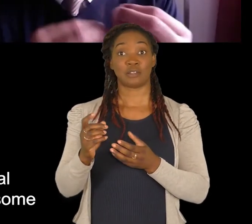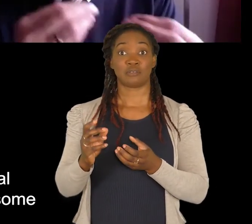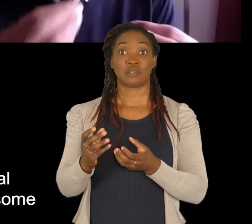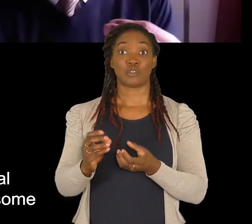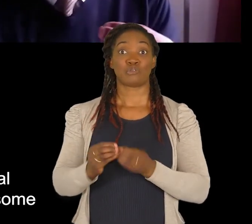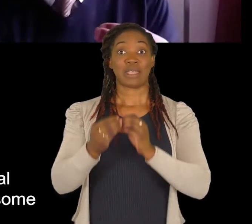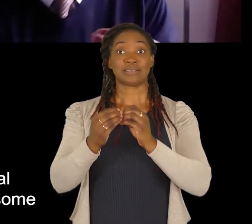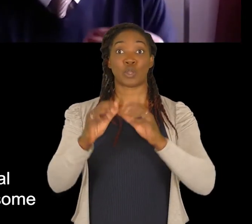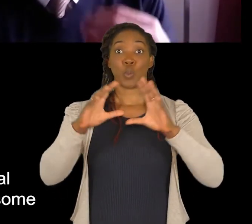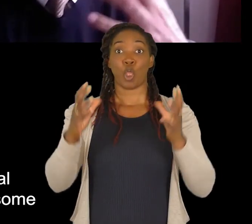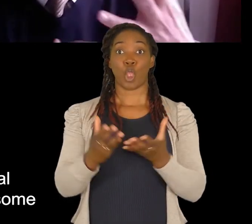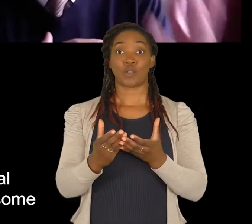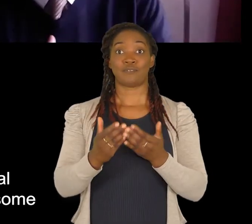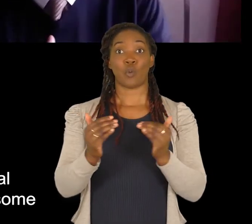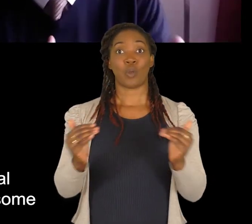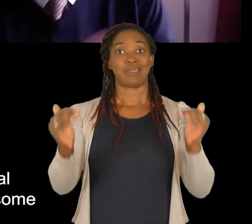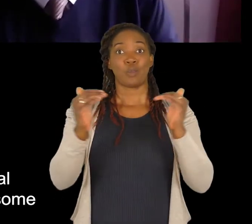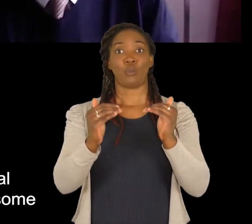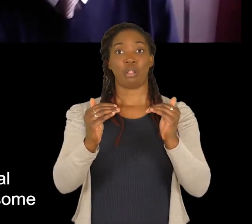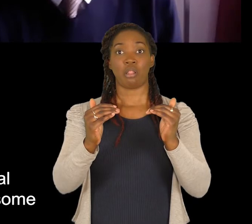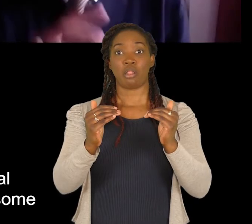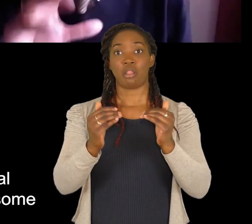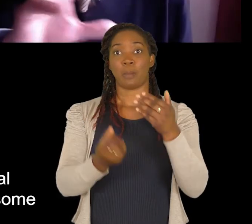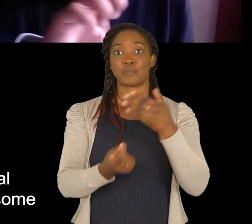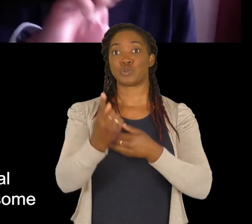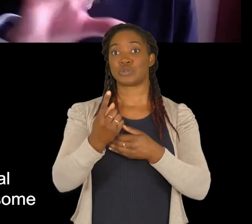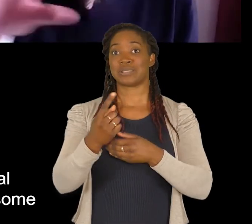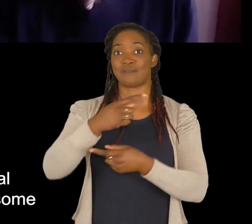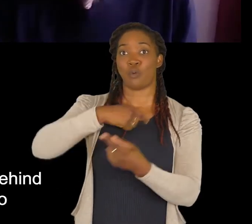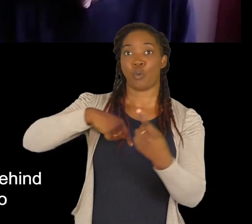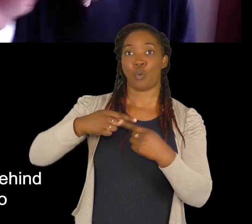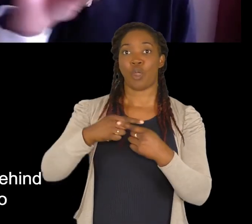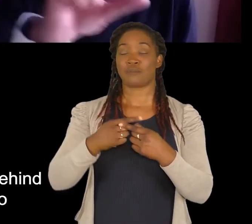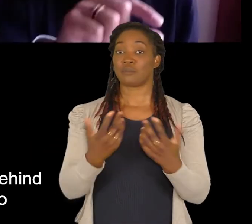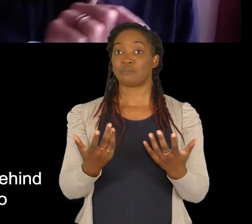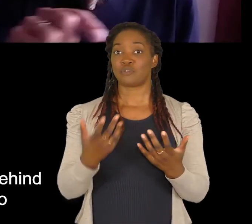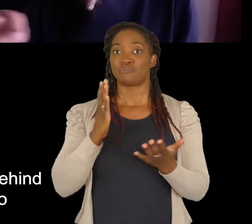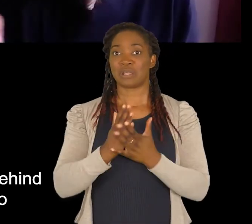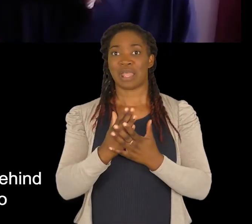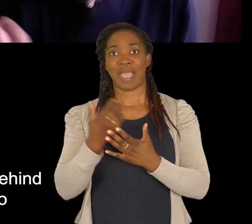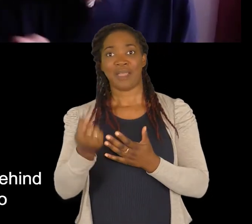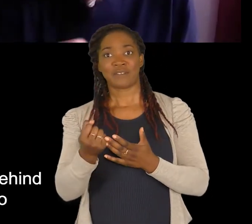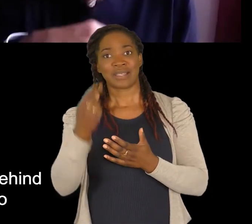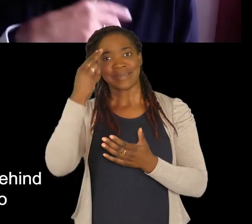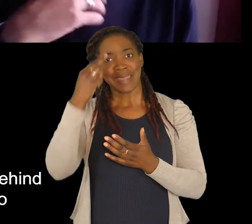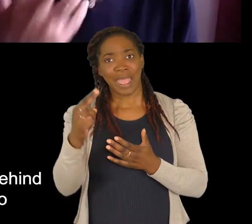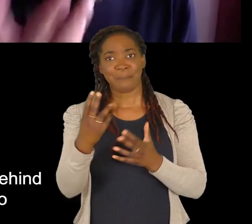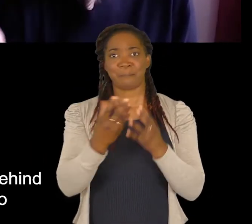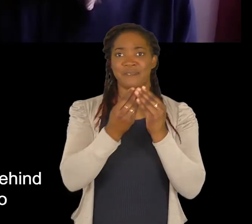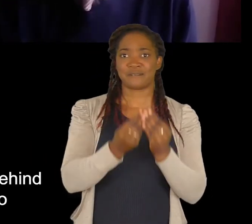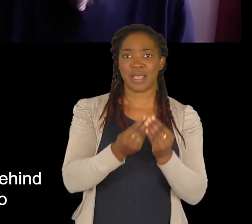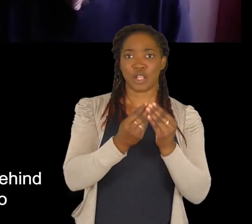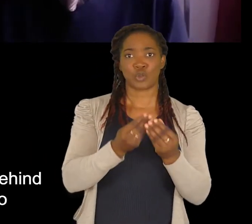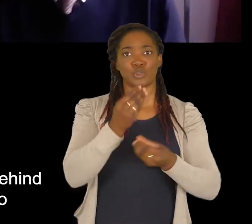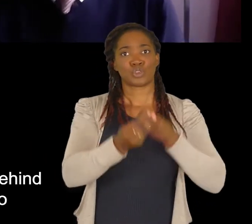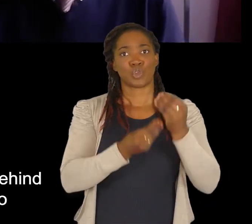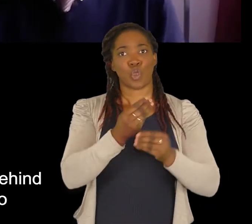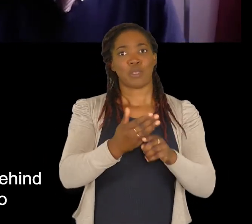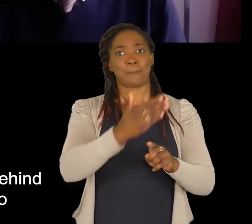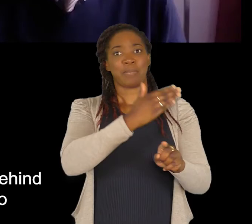a world where there's equal opportunities for everybody. So it's having some names, it's having some values, it's having a story behind